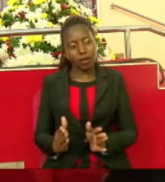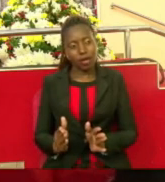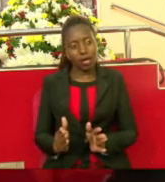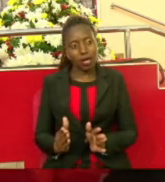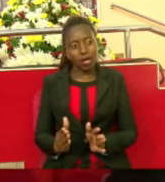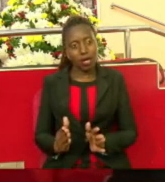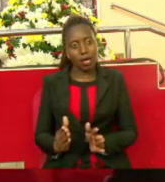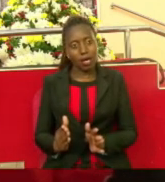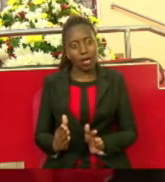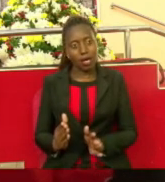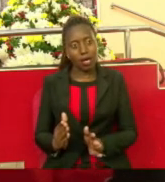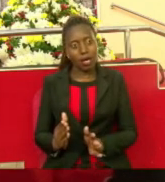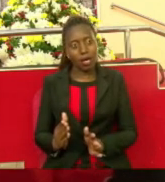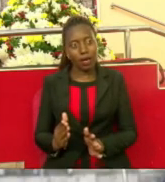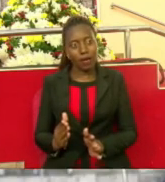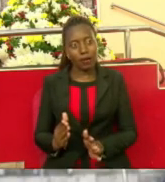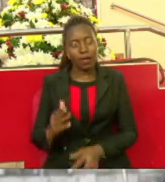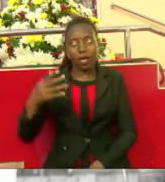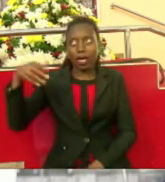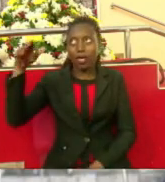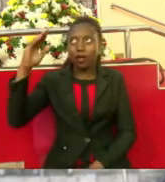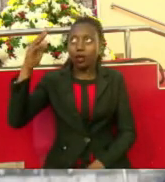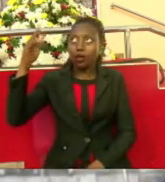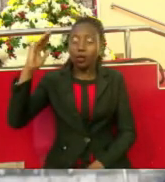and God places them in your hands,